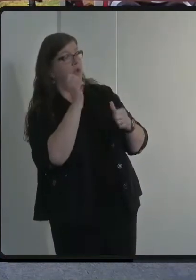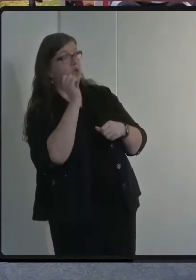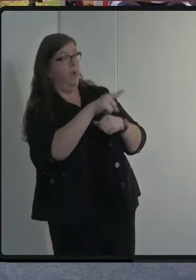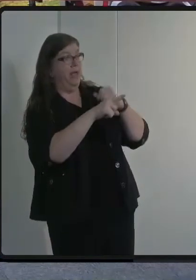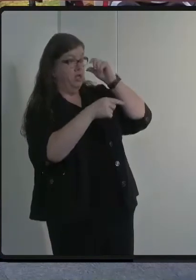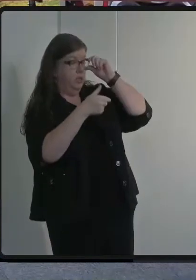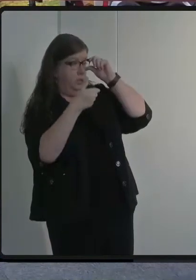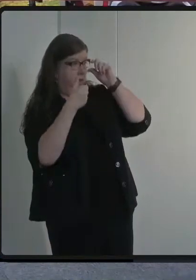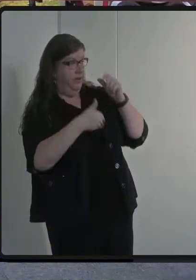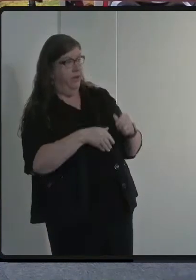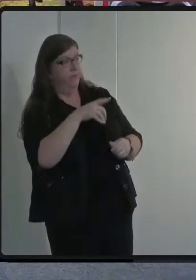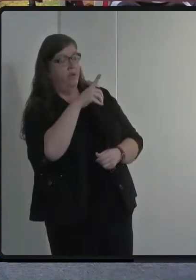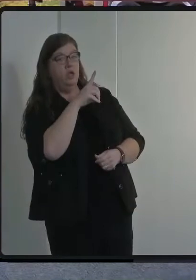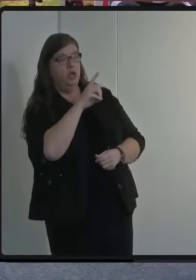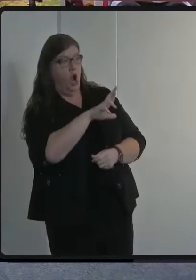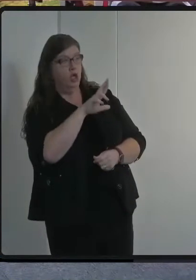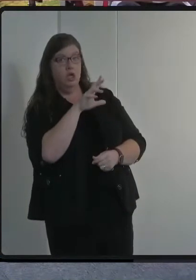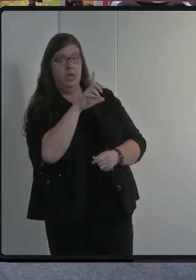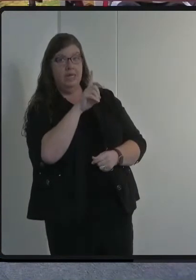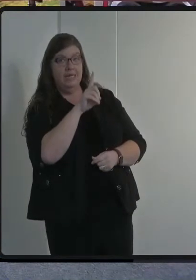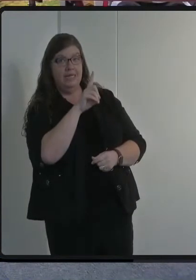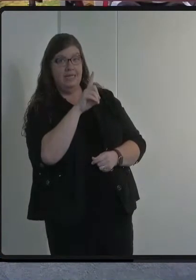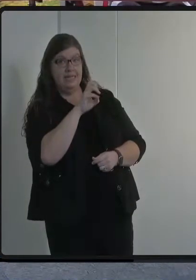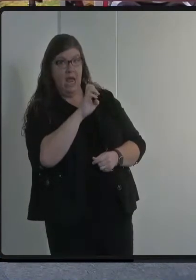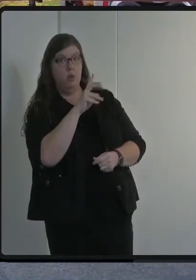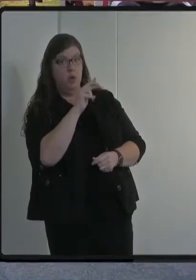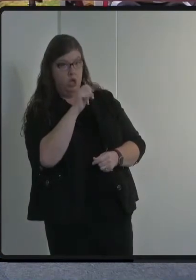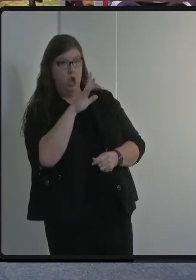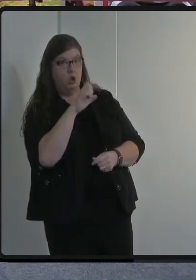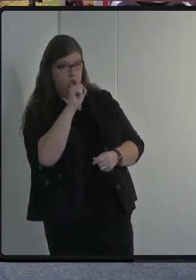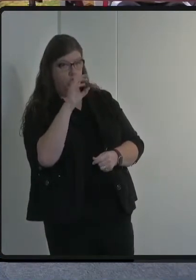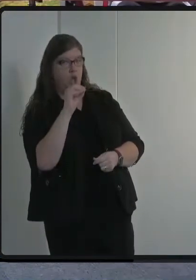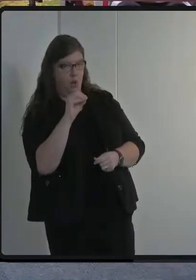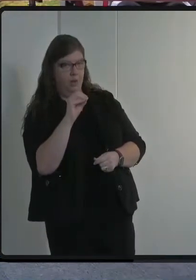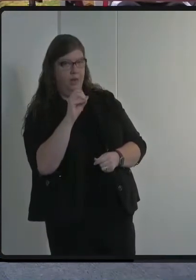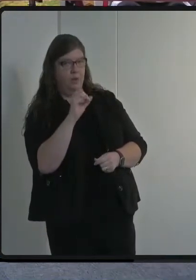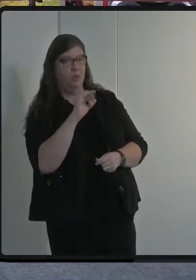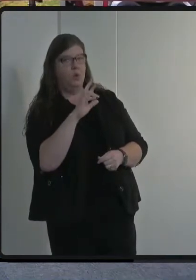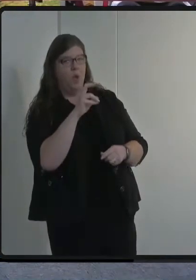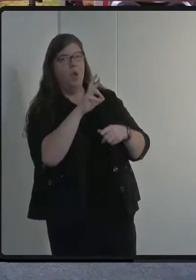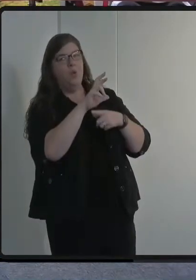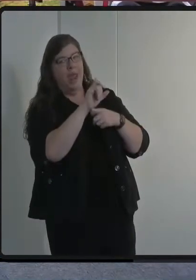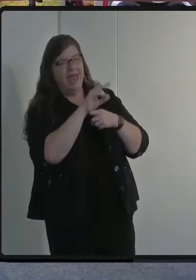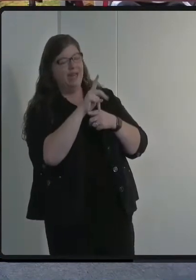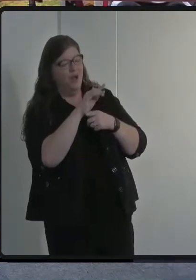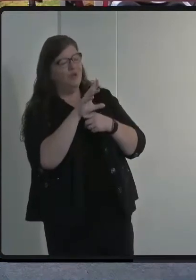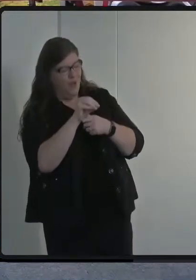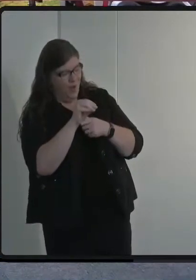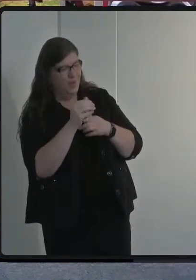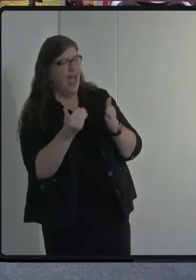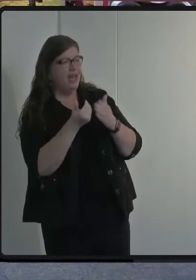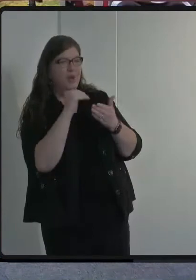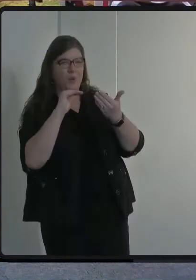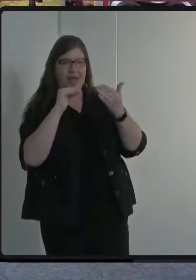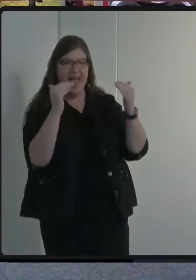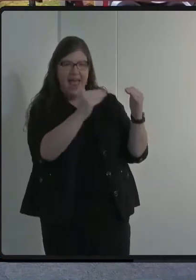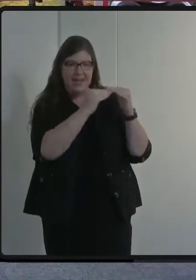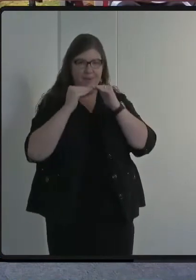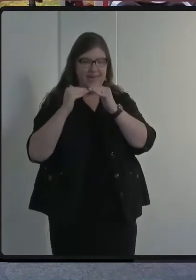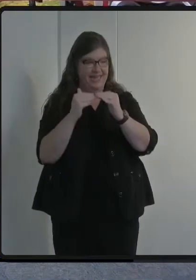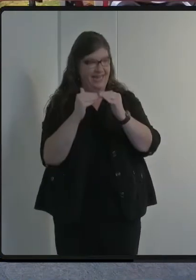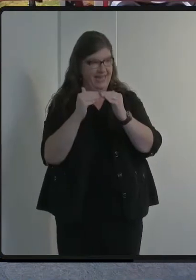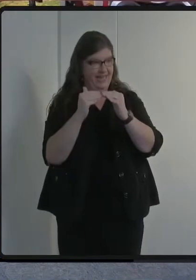I'll go to Dr. Reynosso. So talking about the new health equity metric, we were talking about communities that are